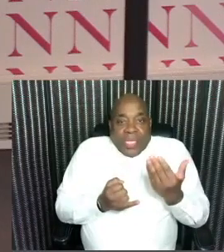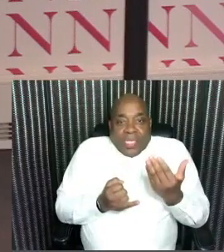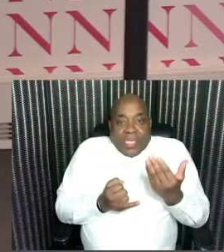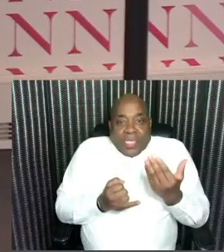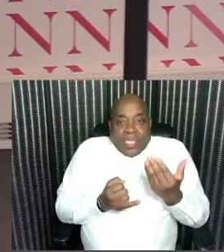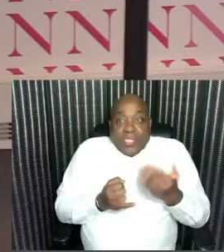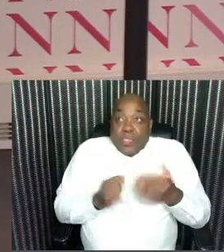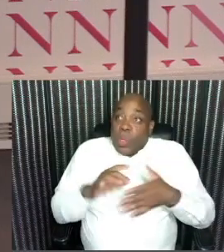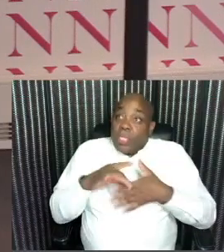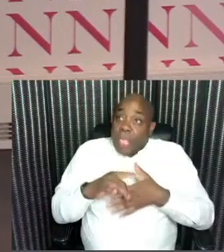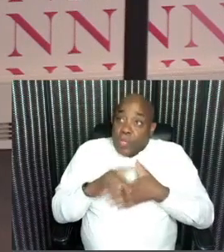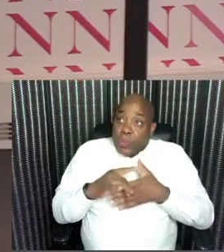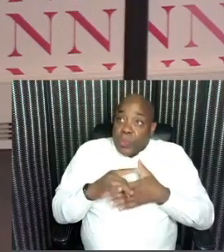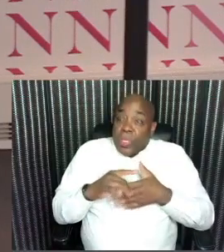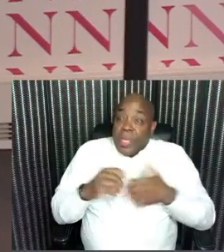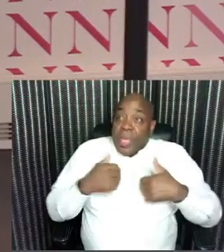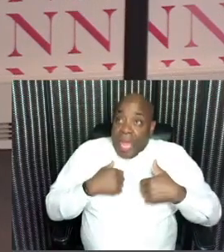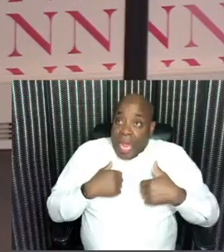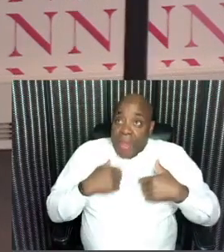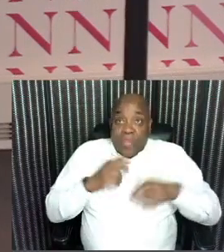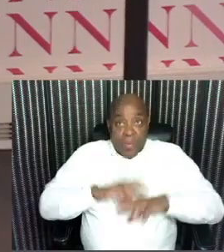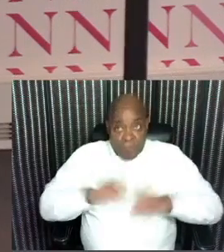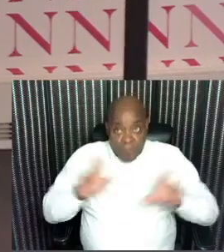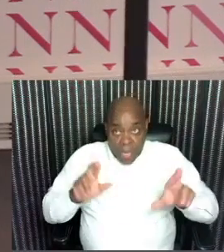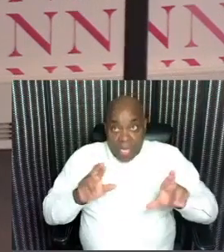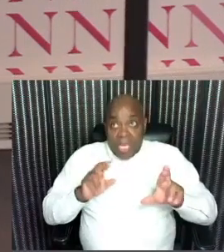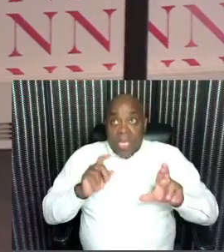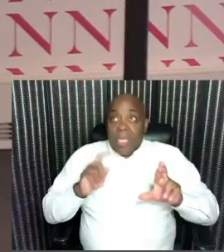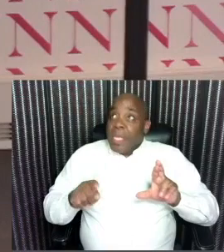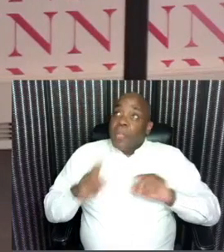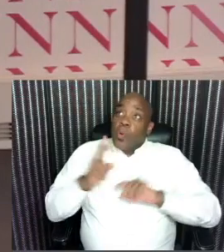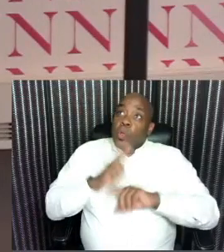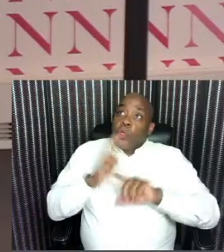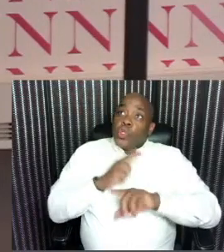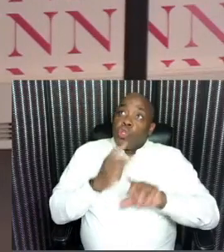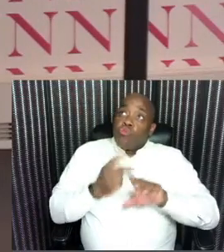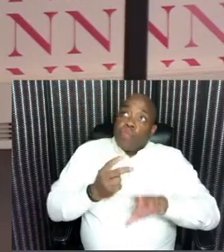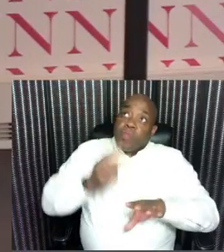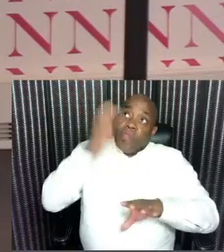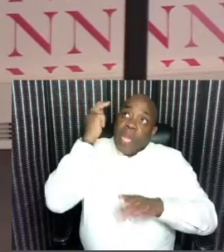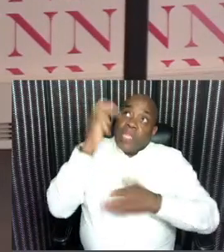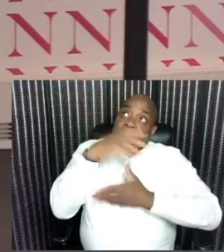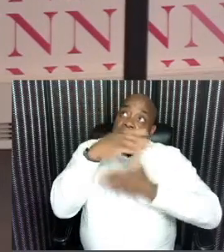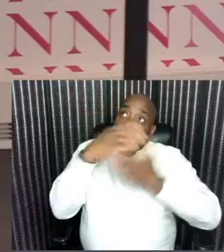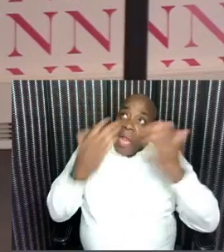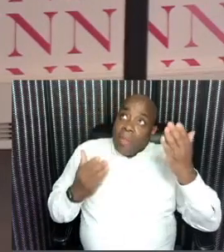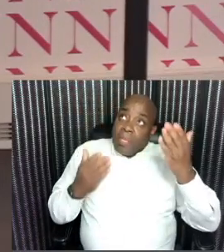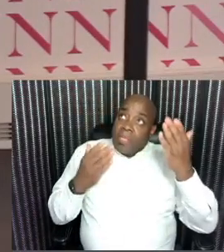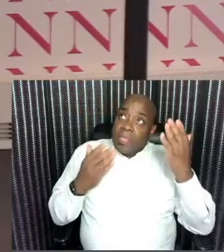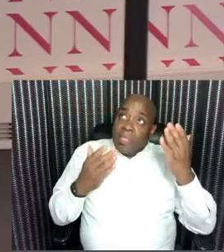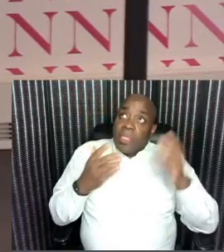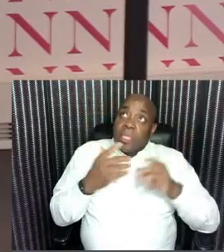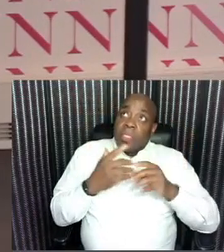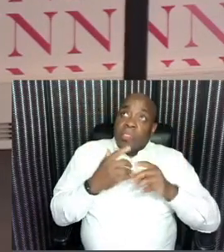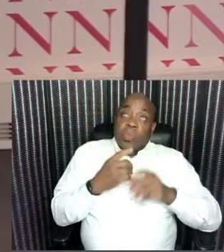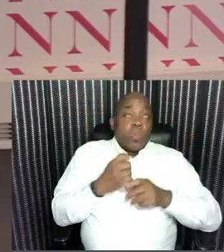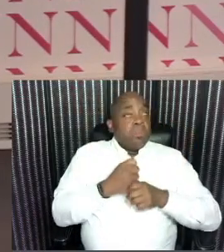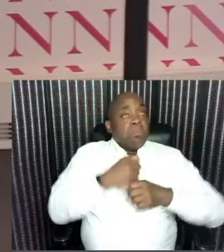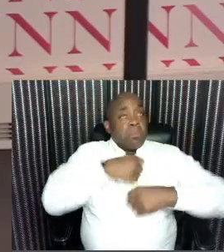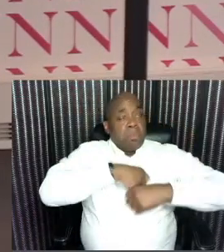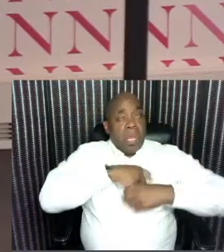them ready for, or they were using these sort of like reflective elements in some sort of making project that is trying